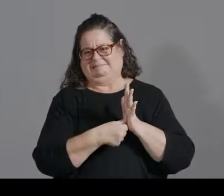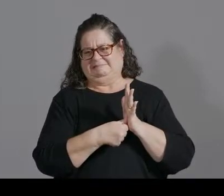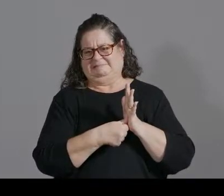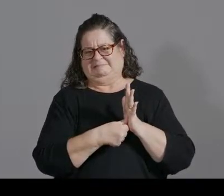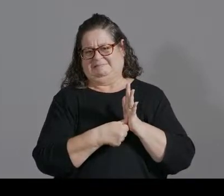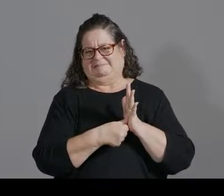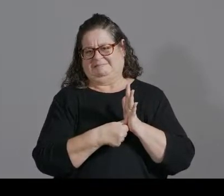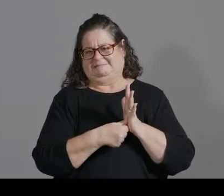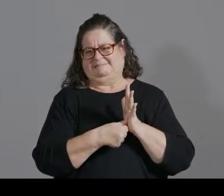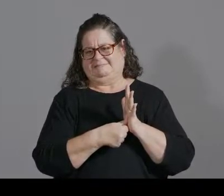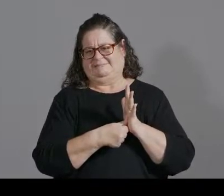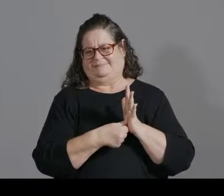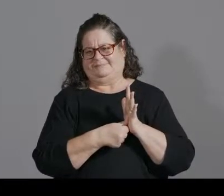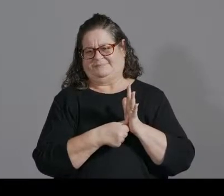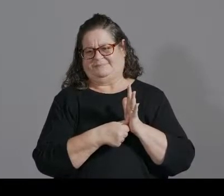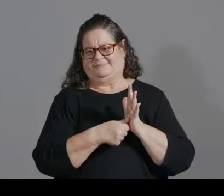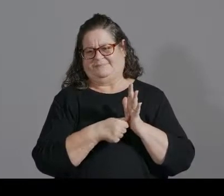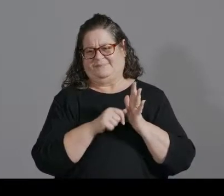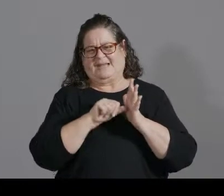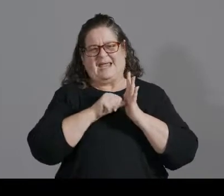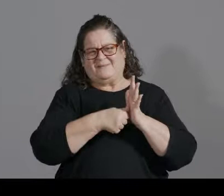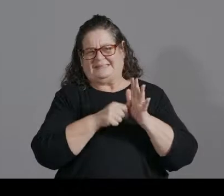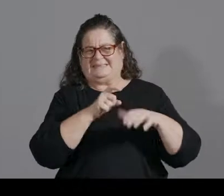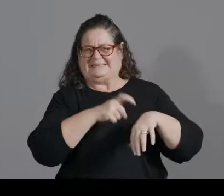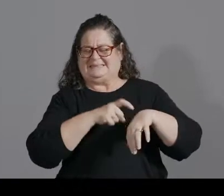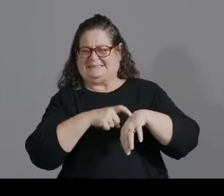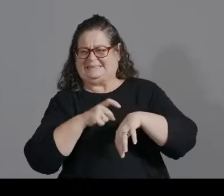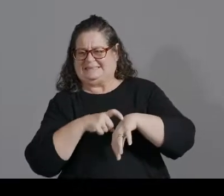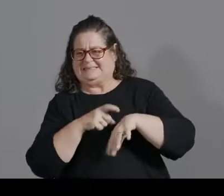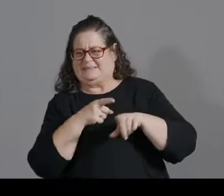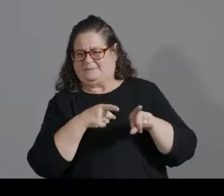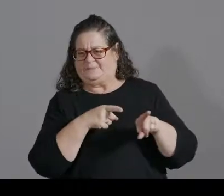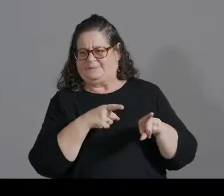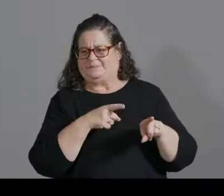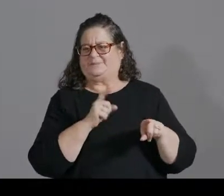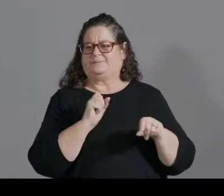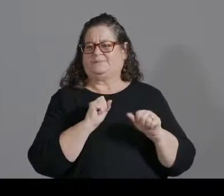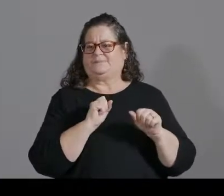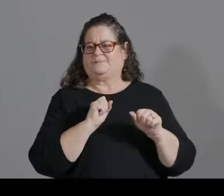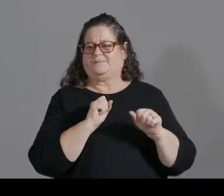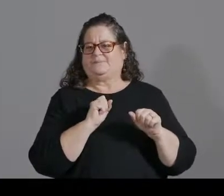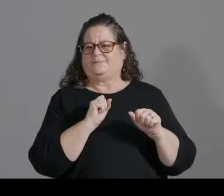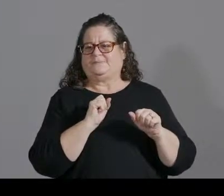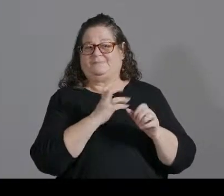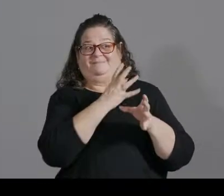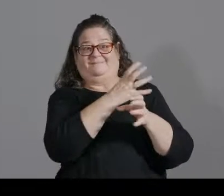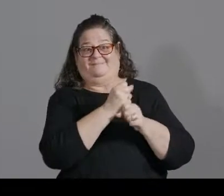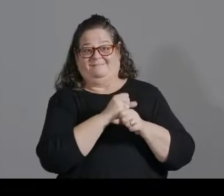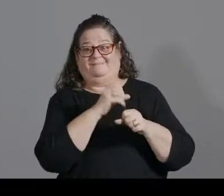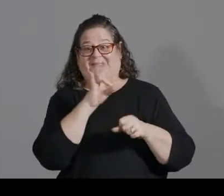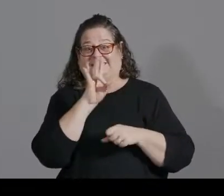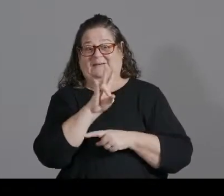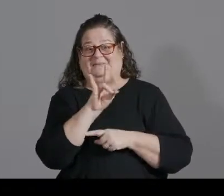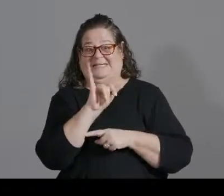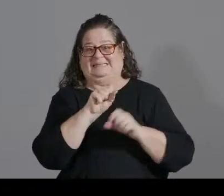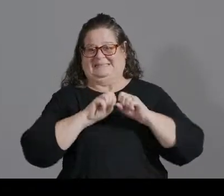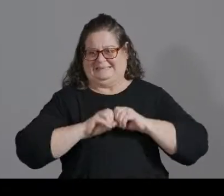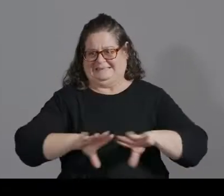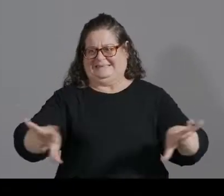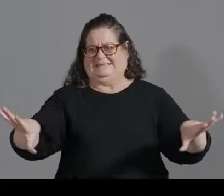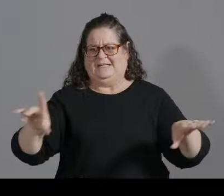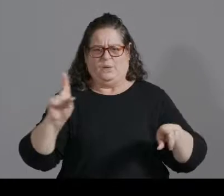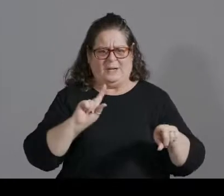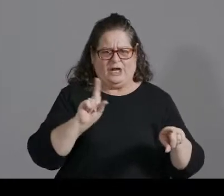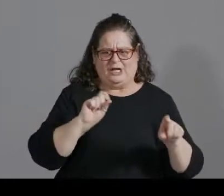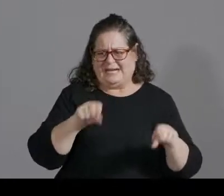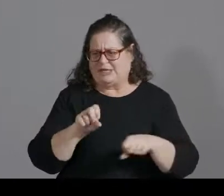is unused within the 7 days of receipt, we can work to reallocate that to partners who are able to use it so that we are